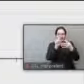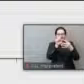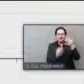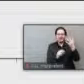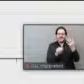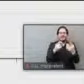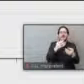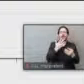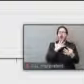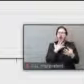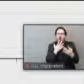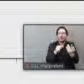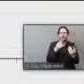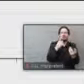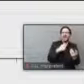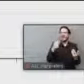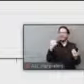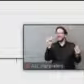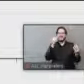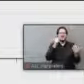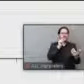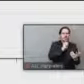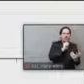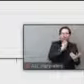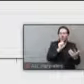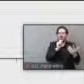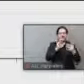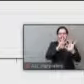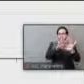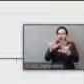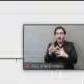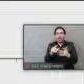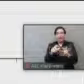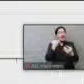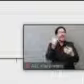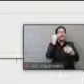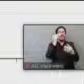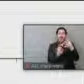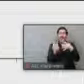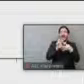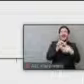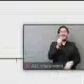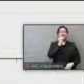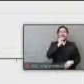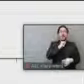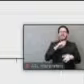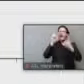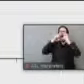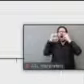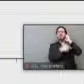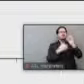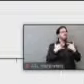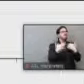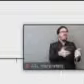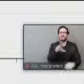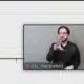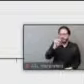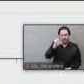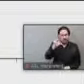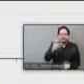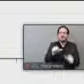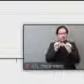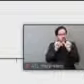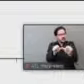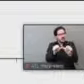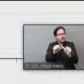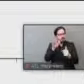or green or turquoise does not mean it's time to take off our masks. We have to keep them on. I'm very encouraged by this, but